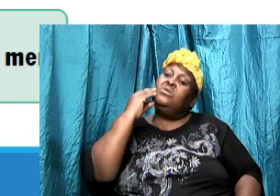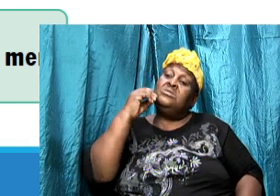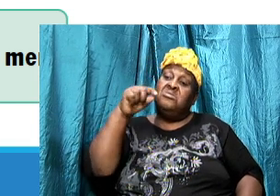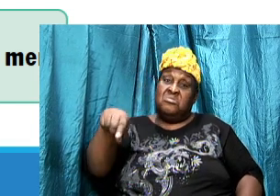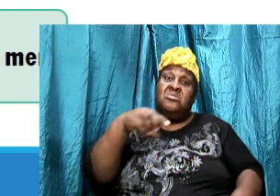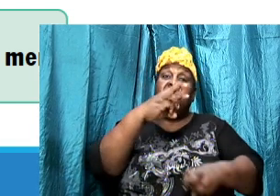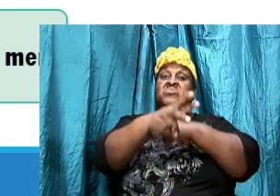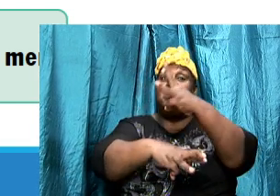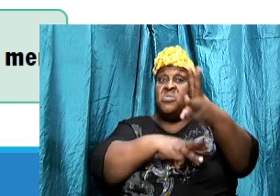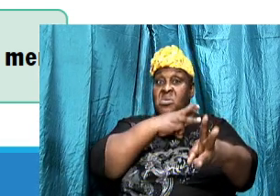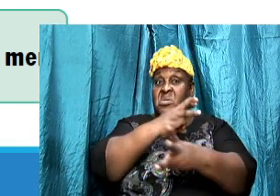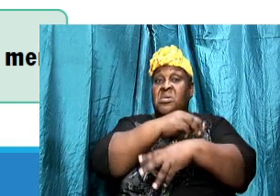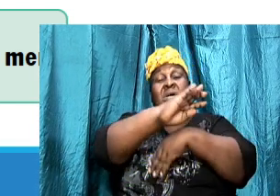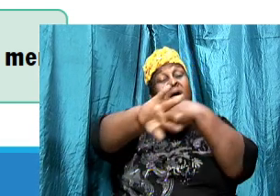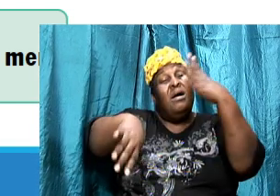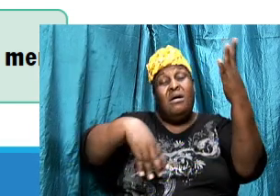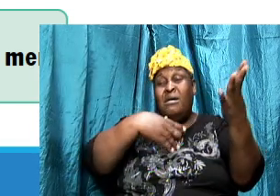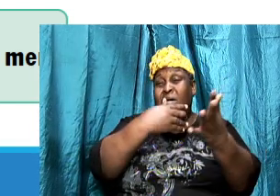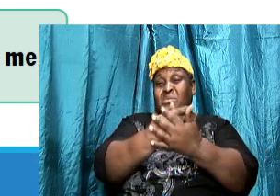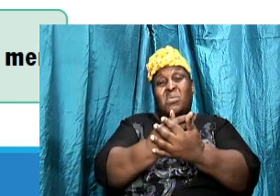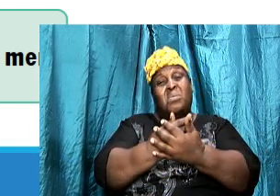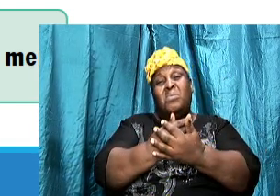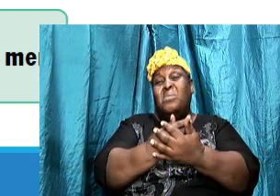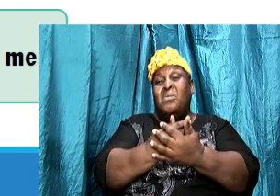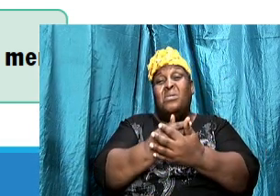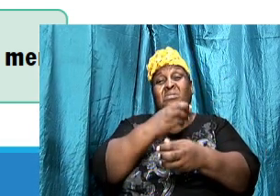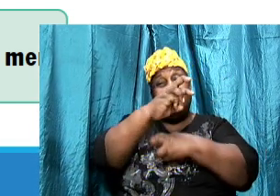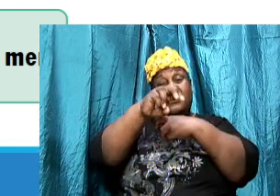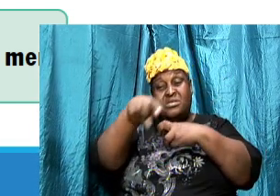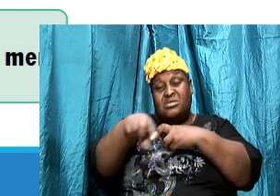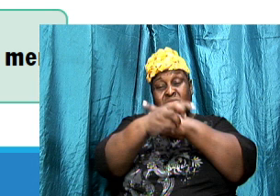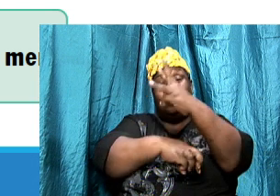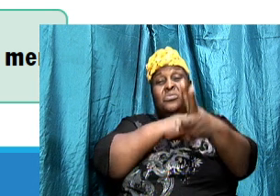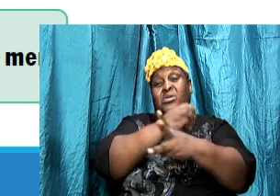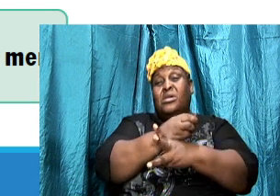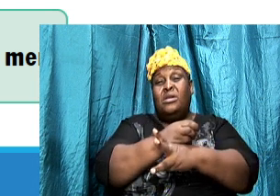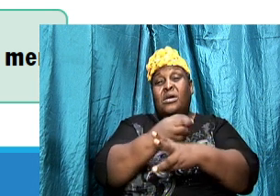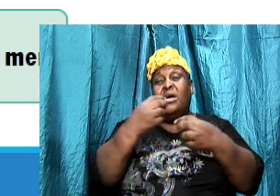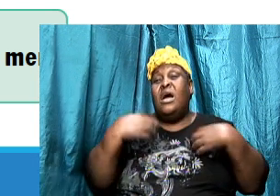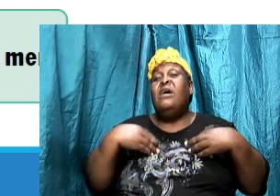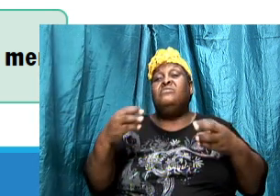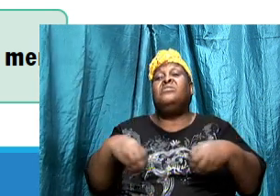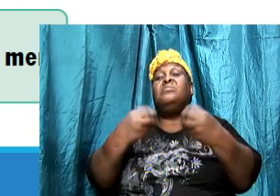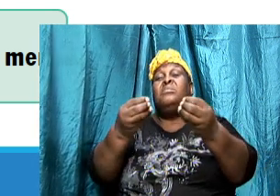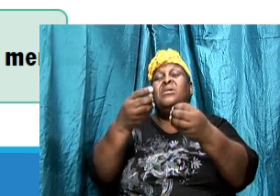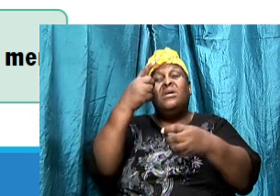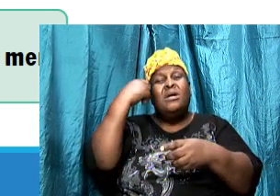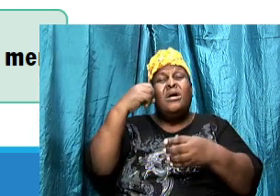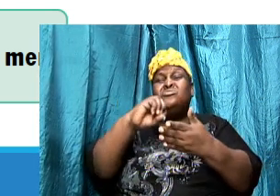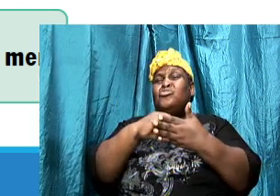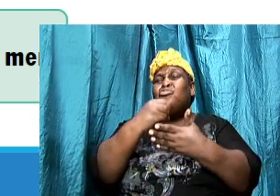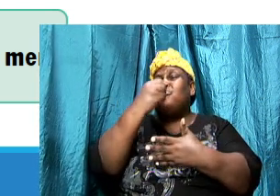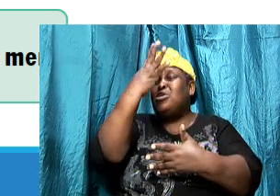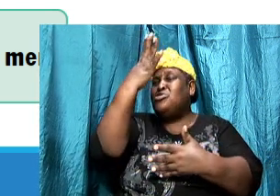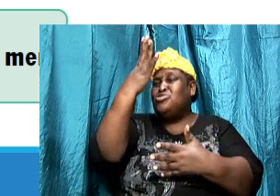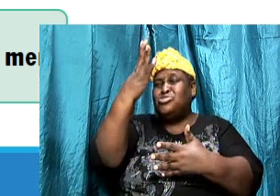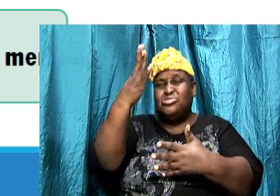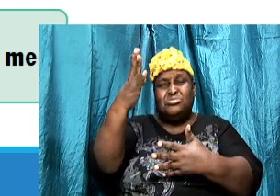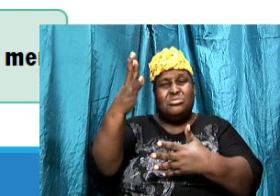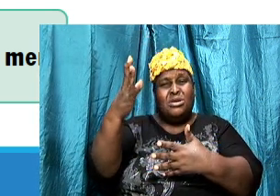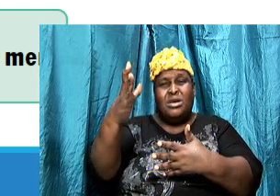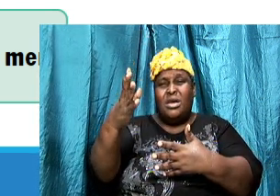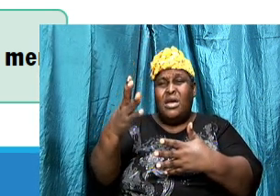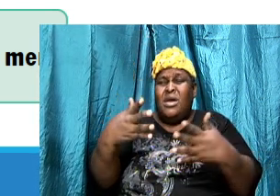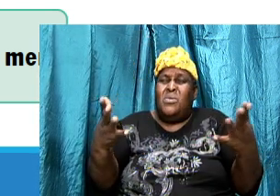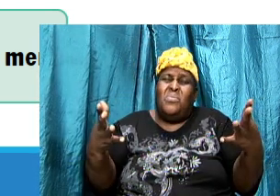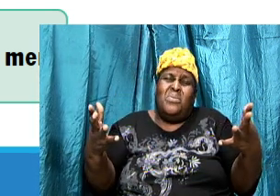world and all that it has to offer. And because he was rich and have, you know, money and what